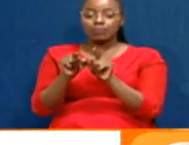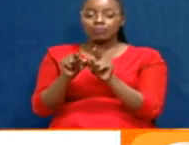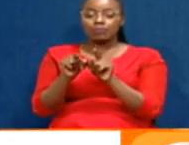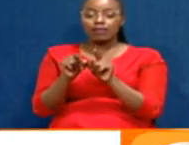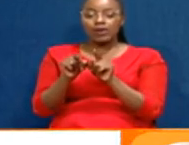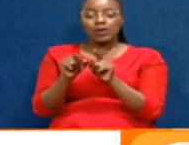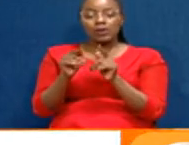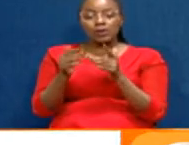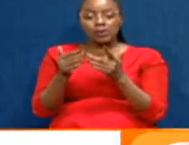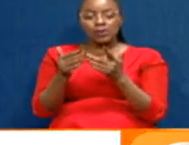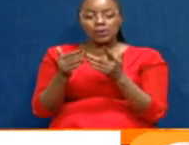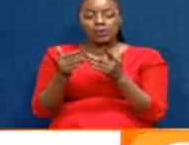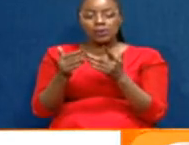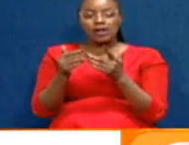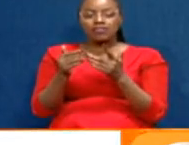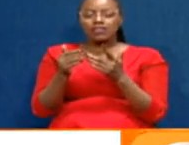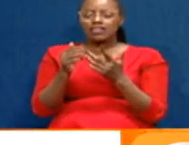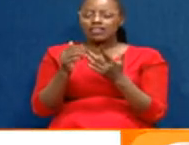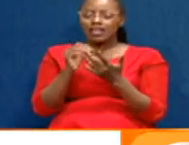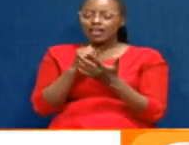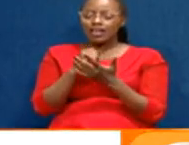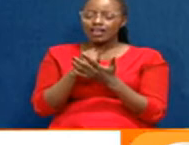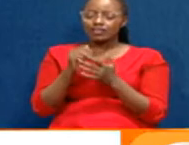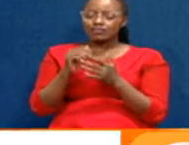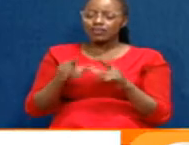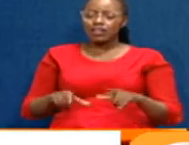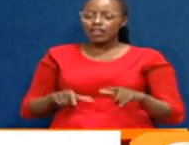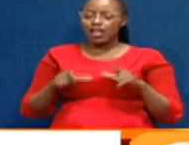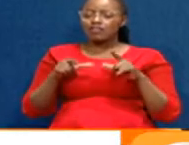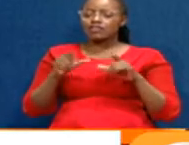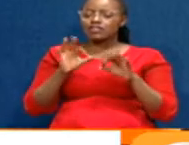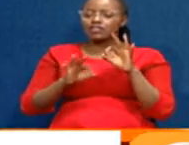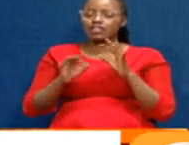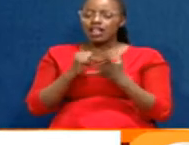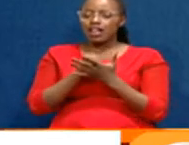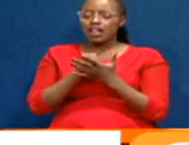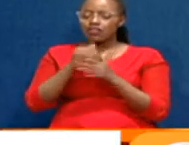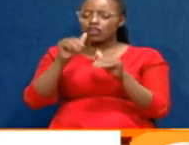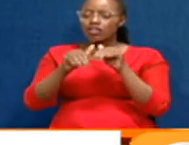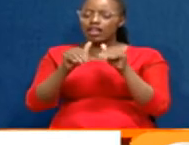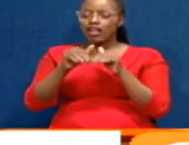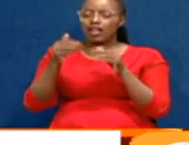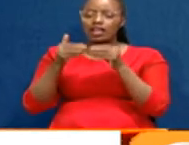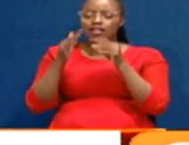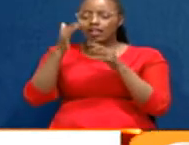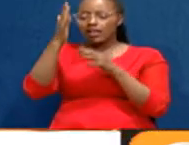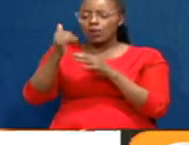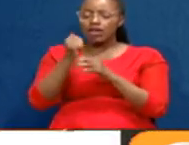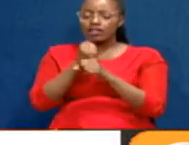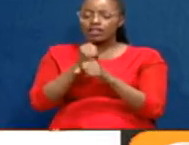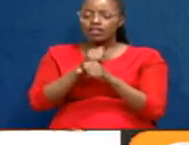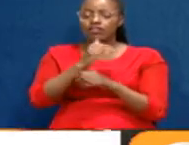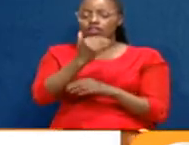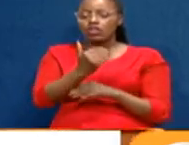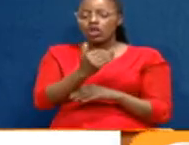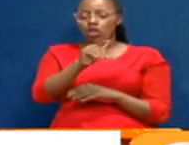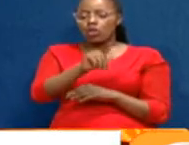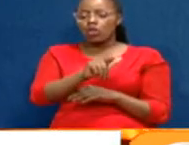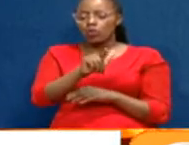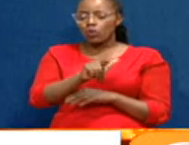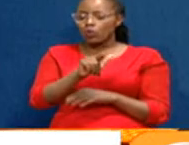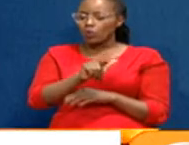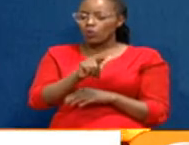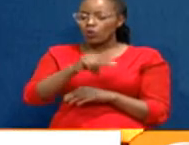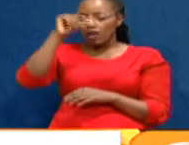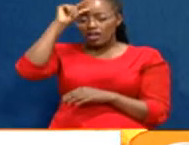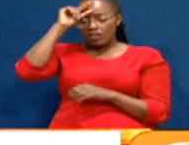Has the lifestyle audit been impacted for the elected leaders? Because it's been done on junior government officials.